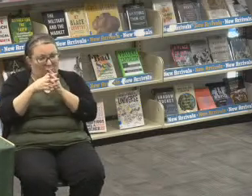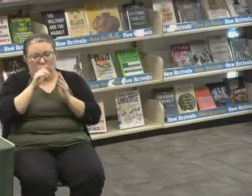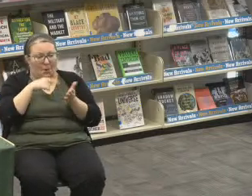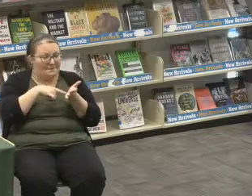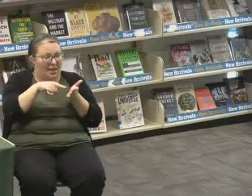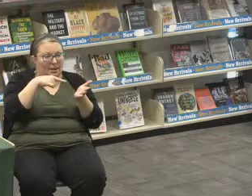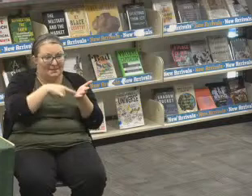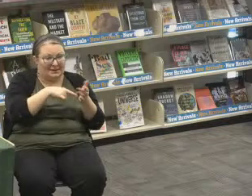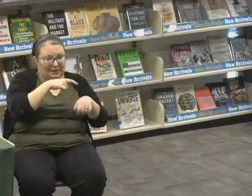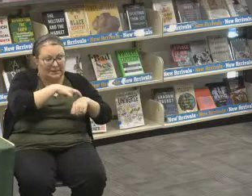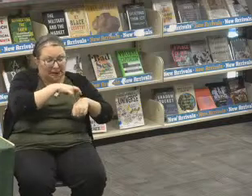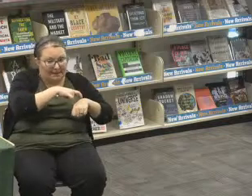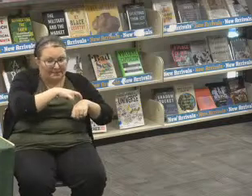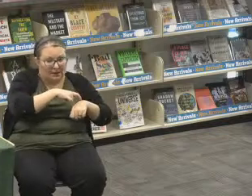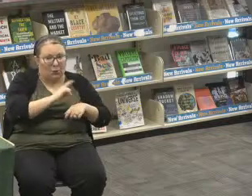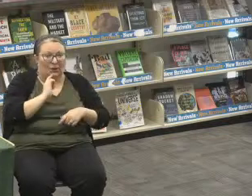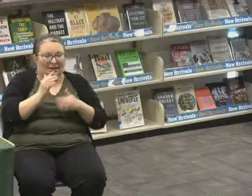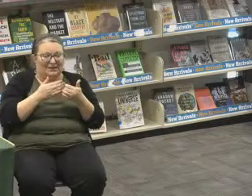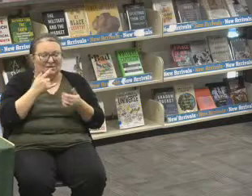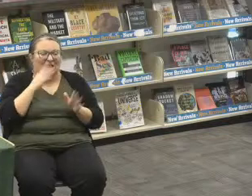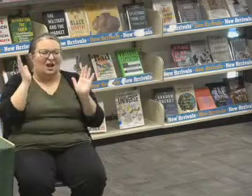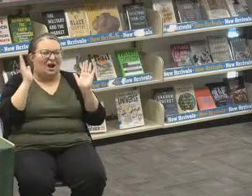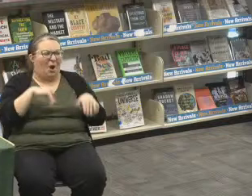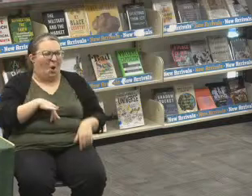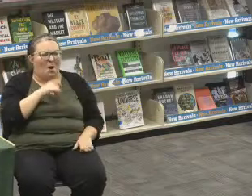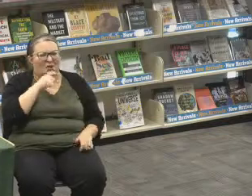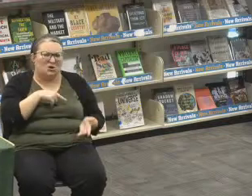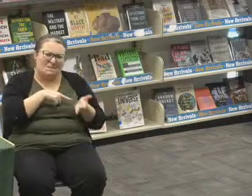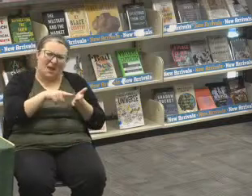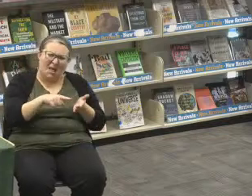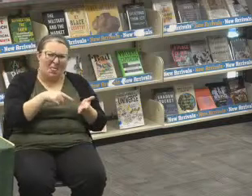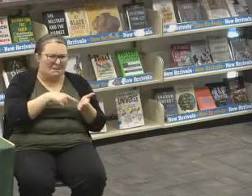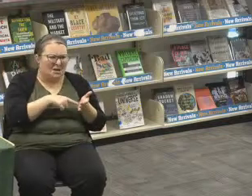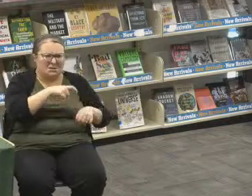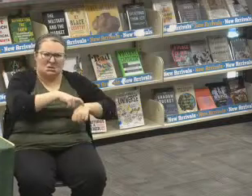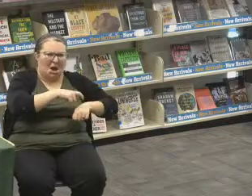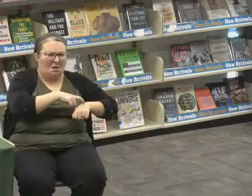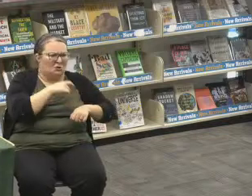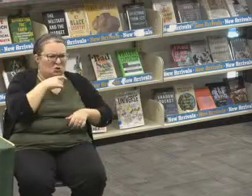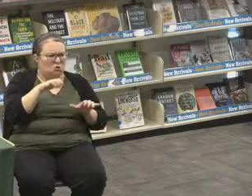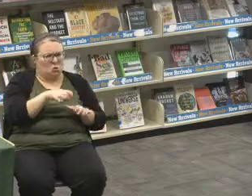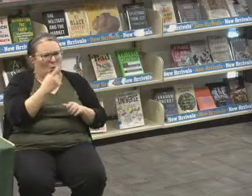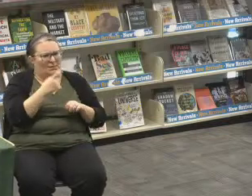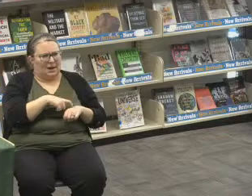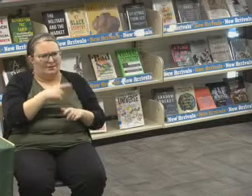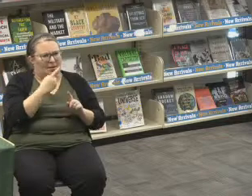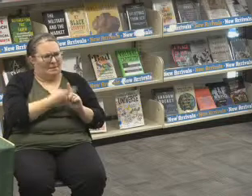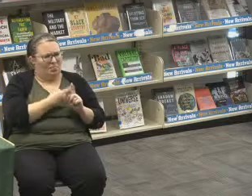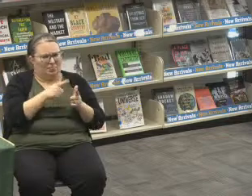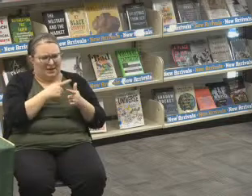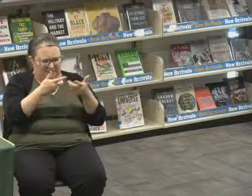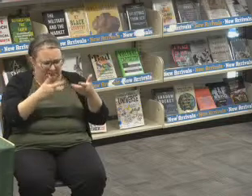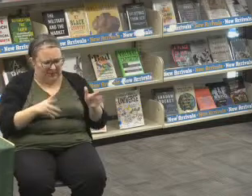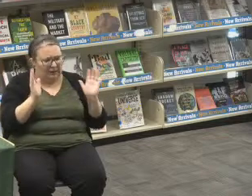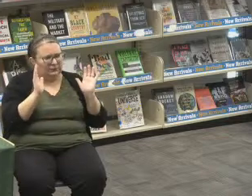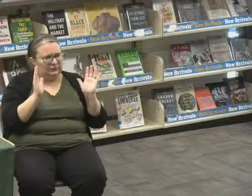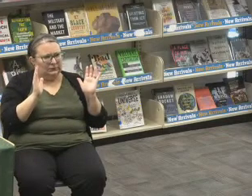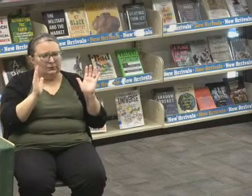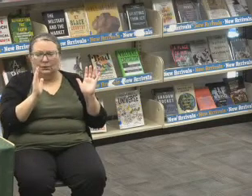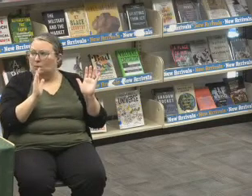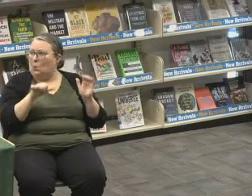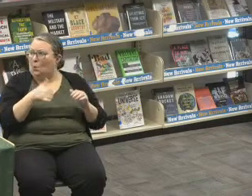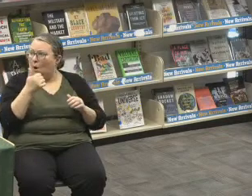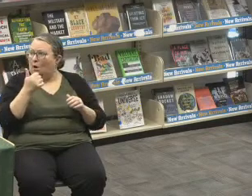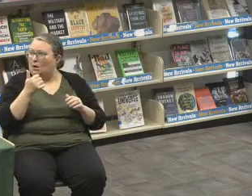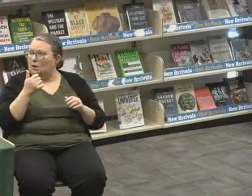pay their bills on time, it's really easy to say, why don't they just pay their bills on time? Just do it once a month, then it's done. Or